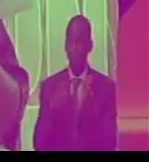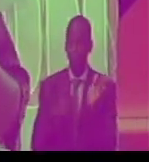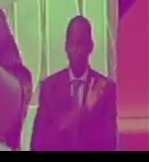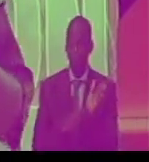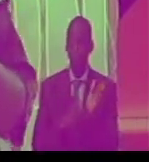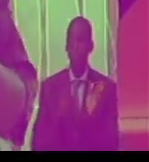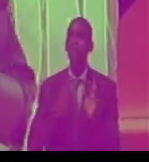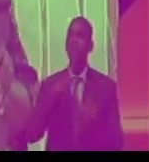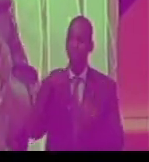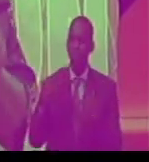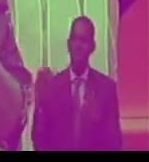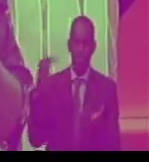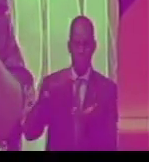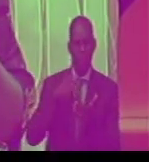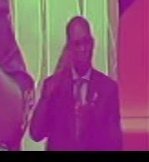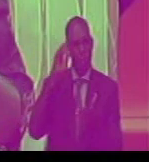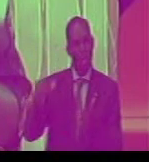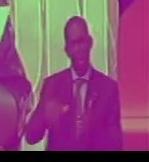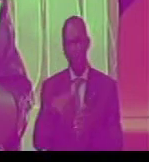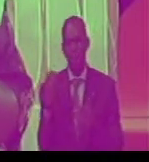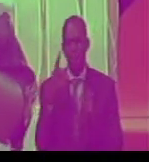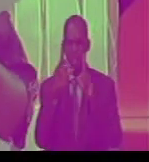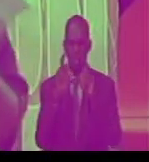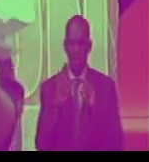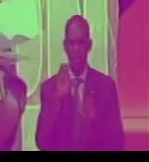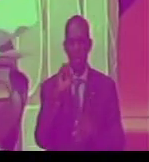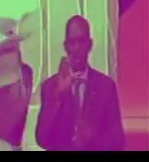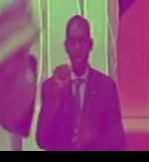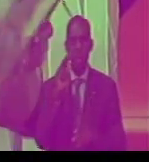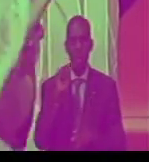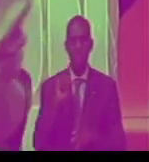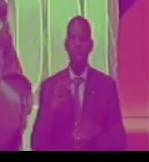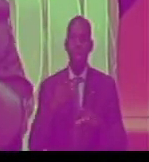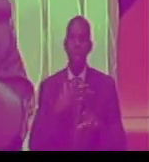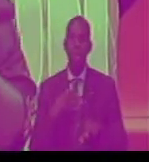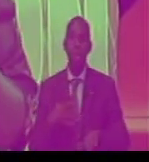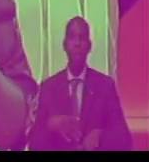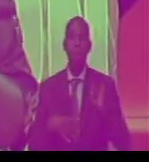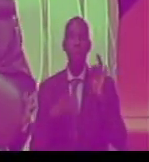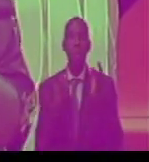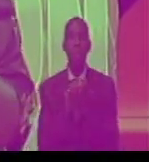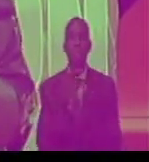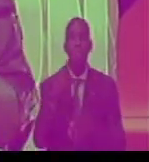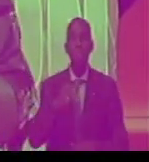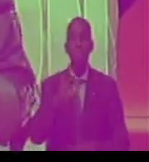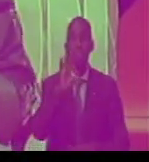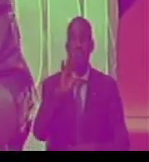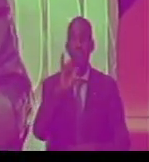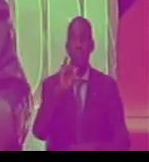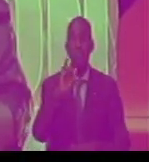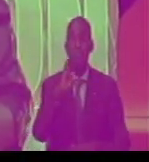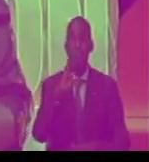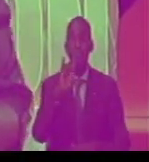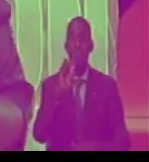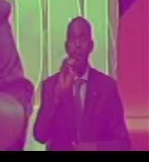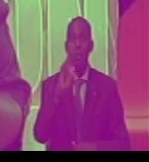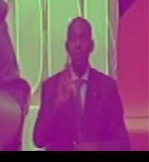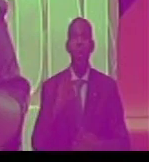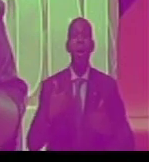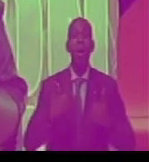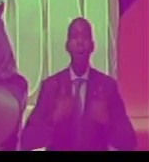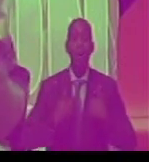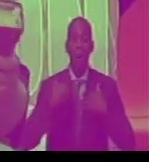Lord. After giving him the scan, he said we should go back and run another scan again. When we run another scan, I discover